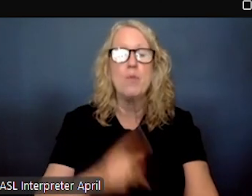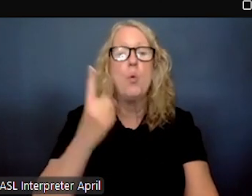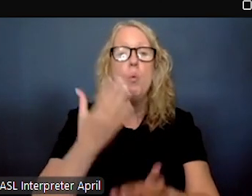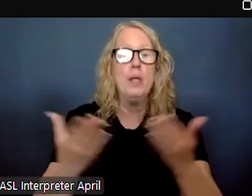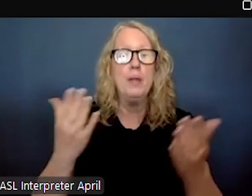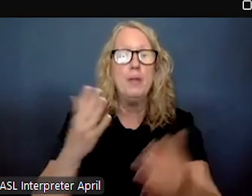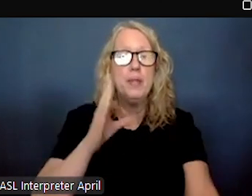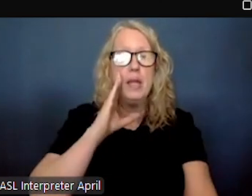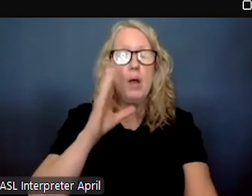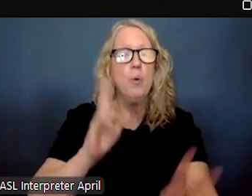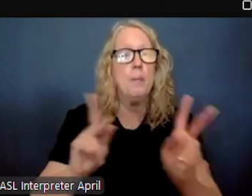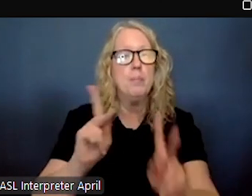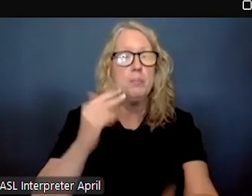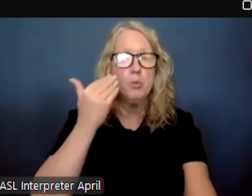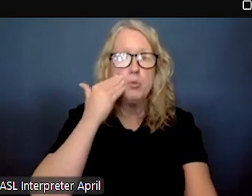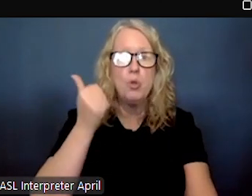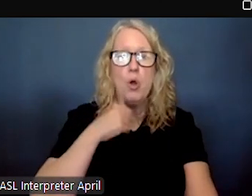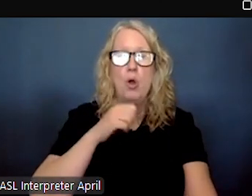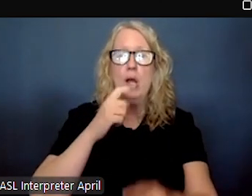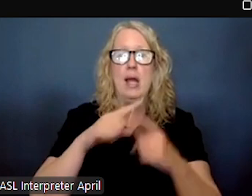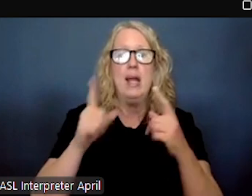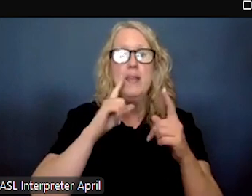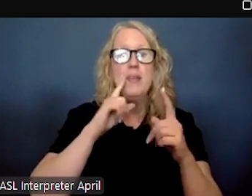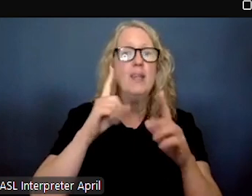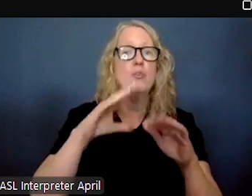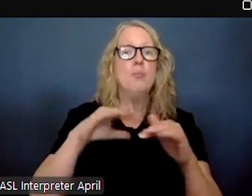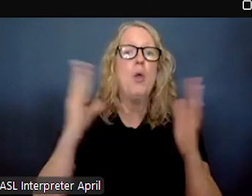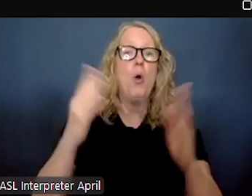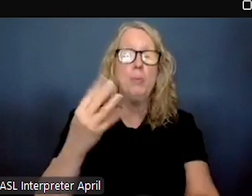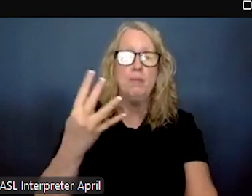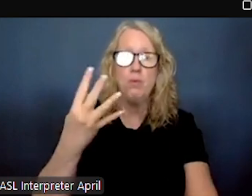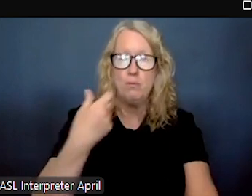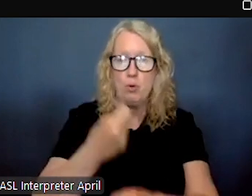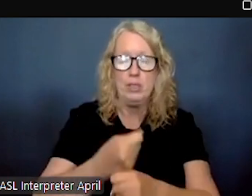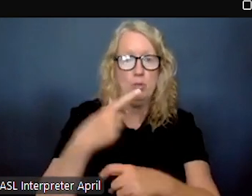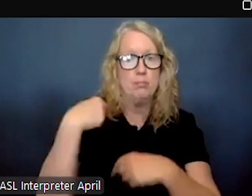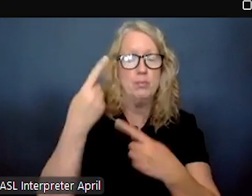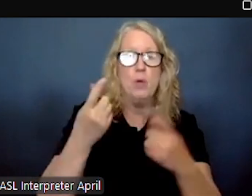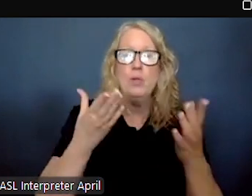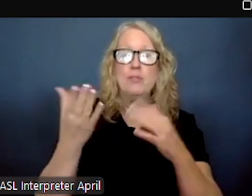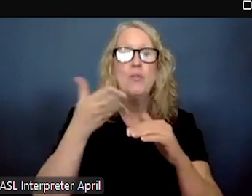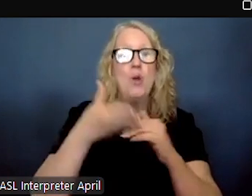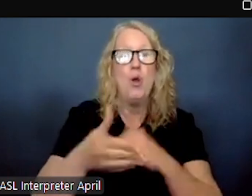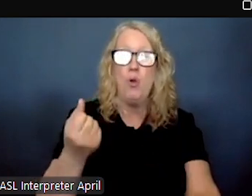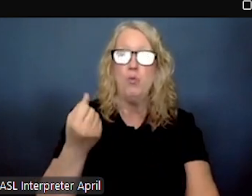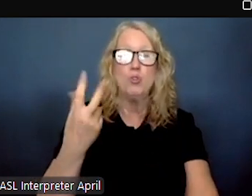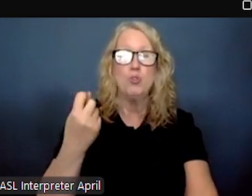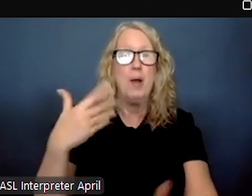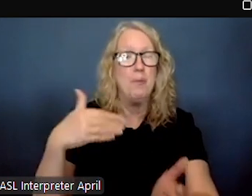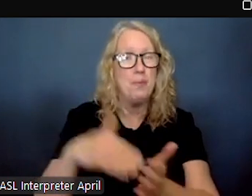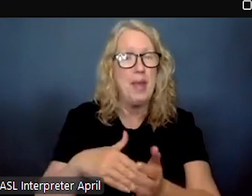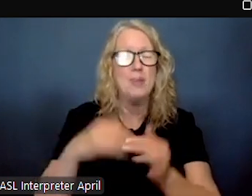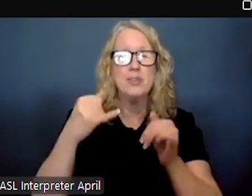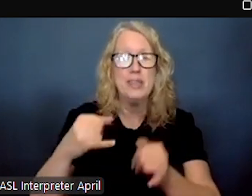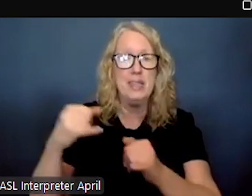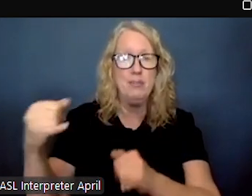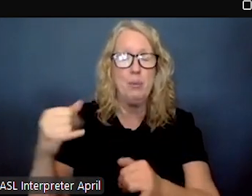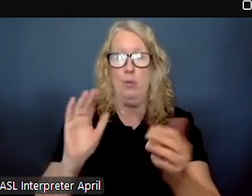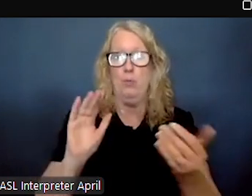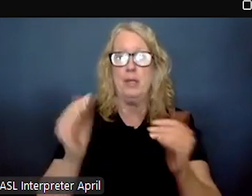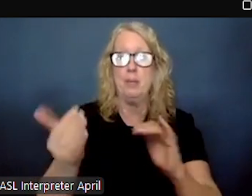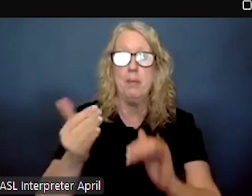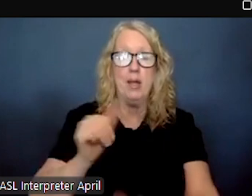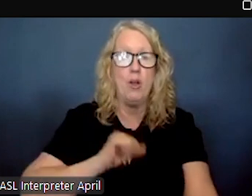I would like people to know is that the Bridge Center has only been open for 4 years, and during this time, we've served over 12,000 individuals. If we compare